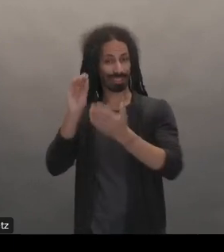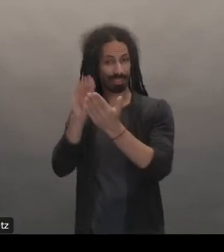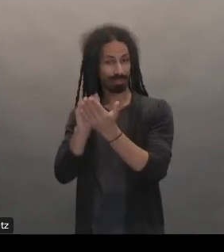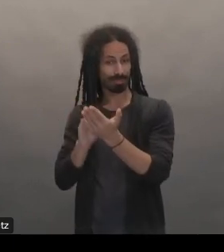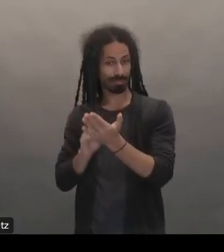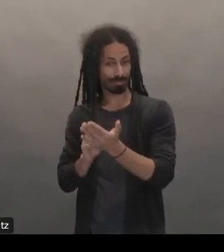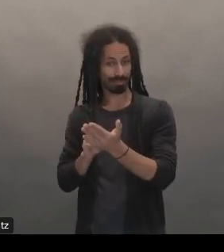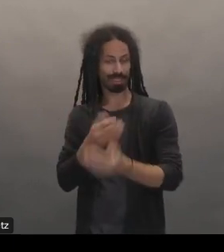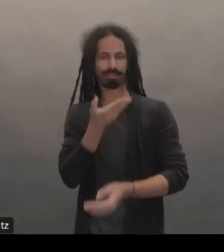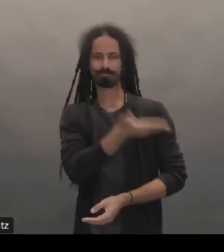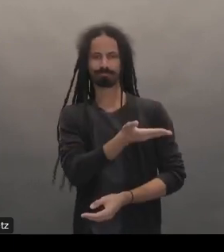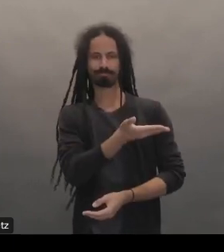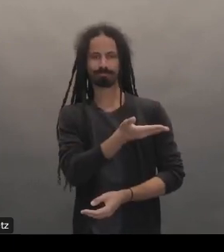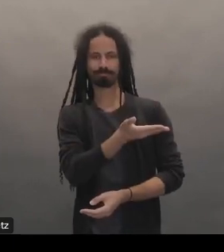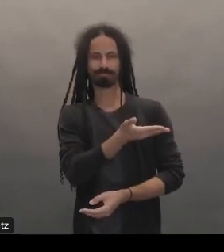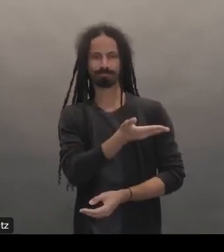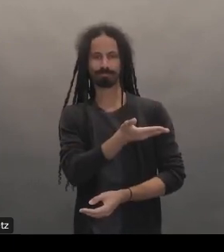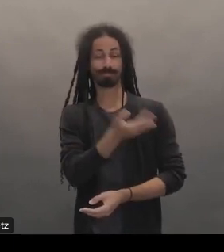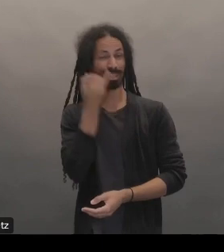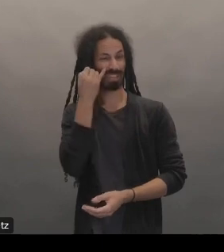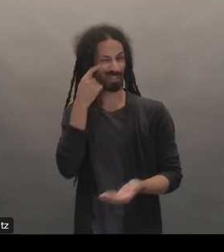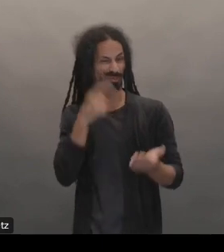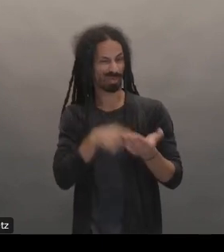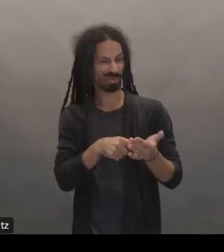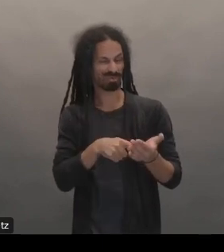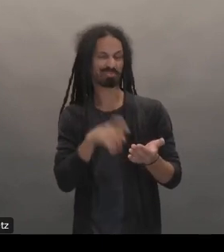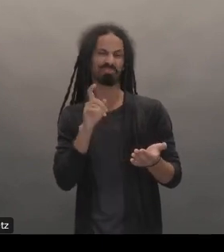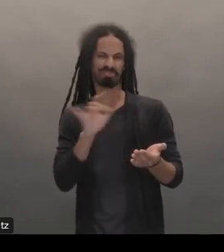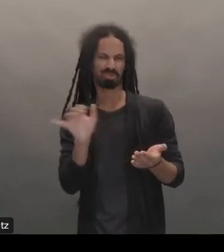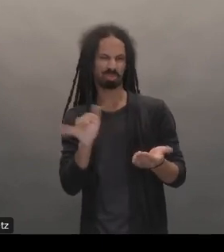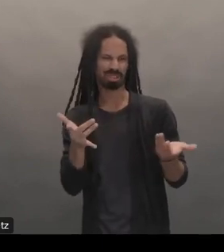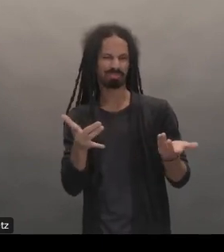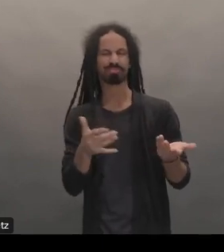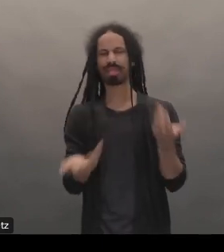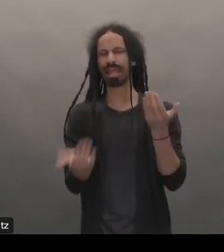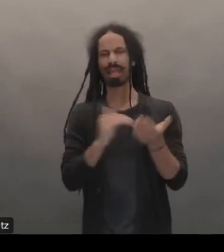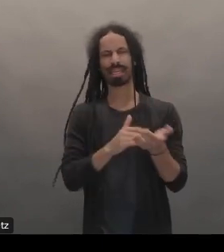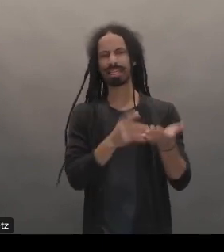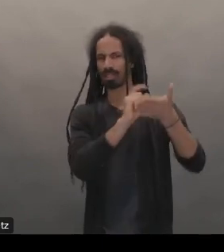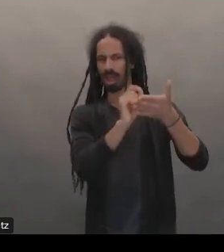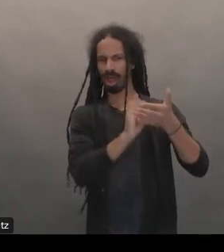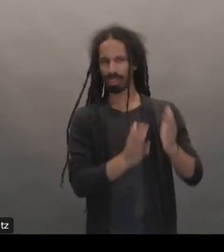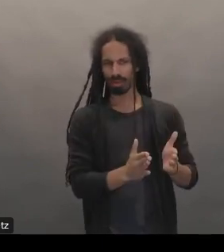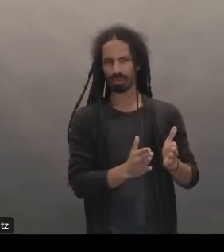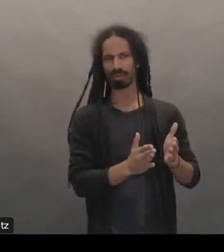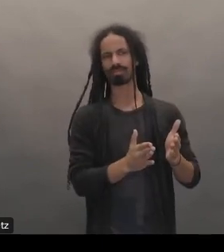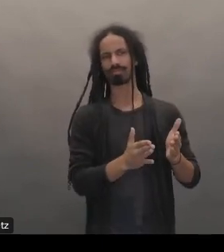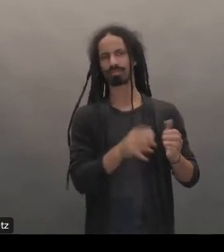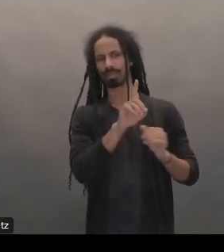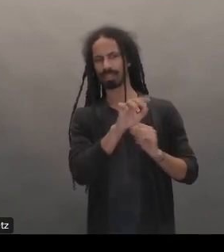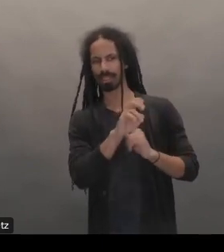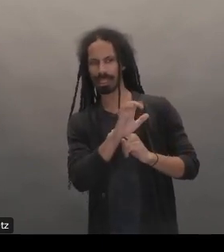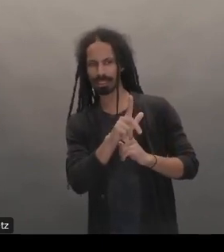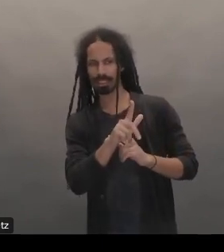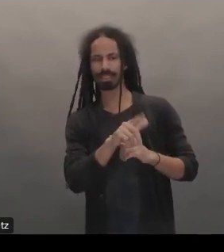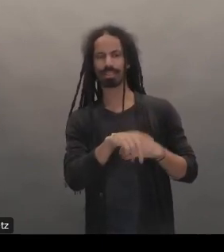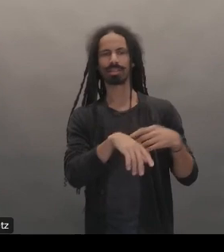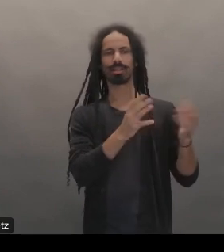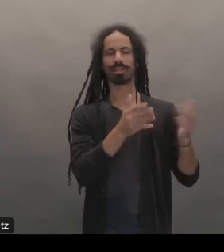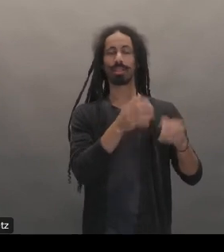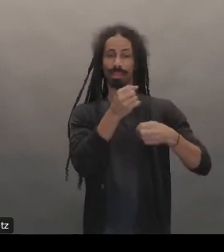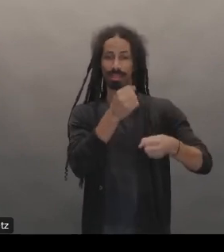look pretty familiar. We have the author, again, right? Denali National Park and Reserve, the year, the